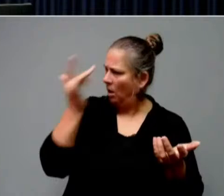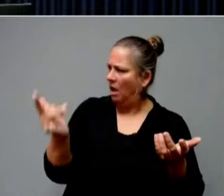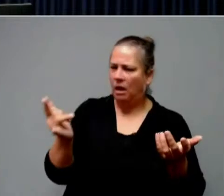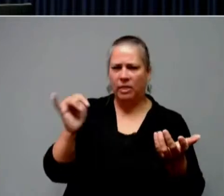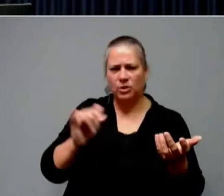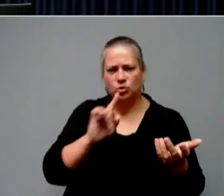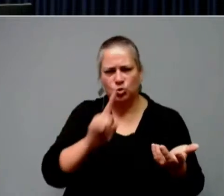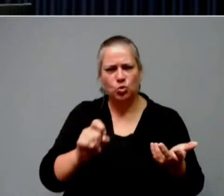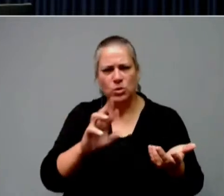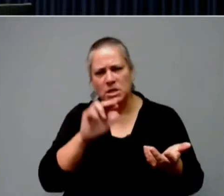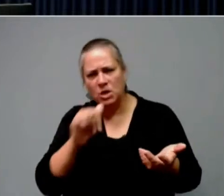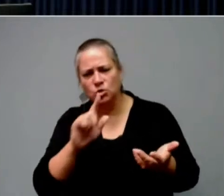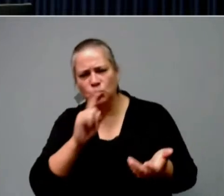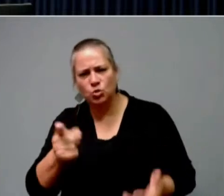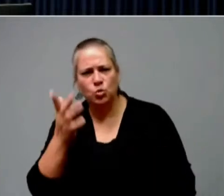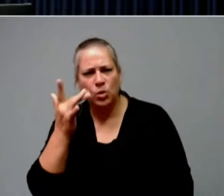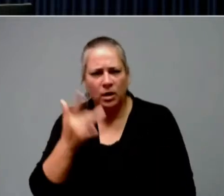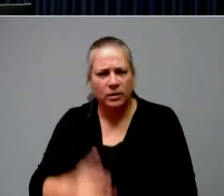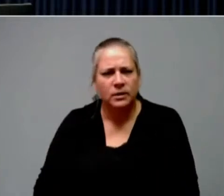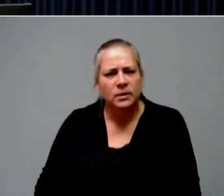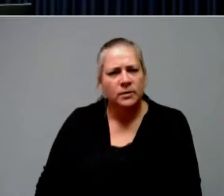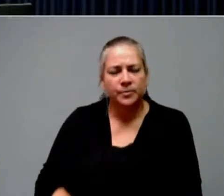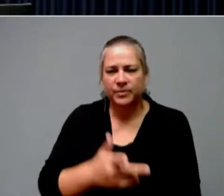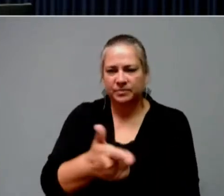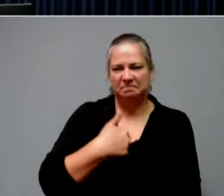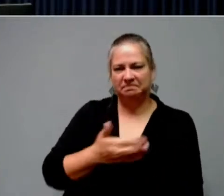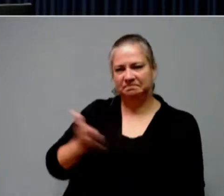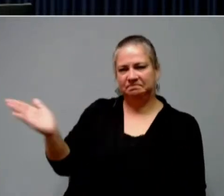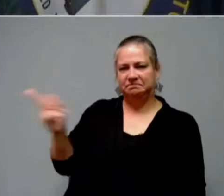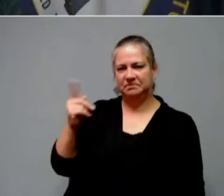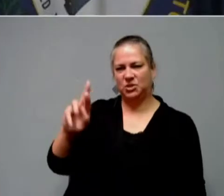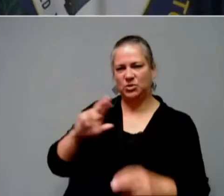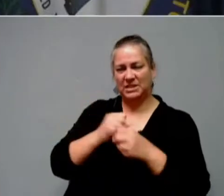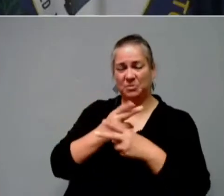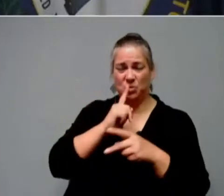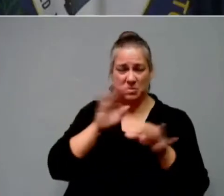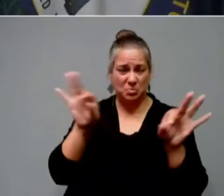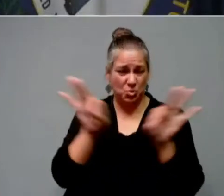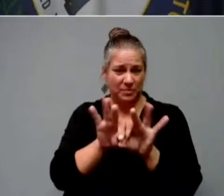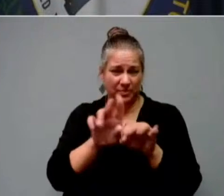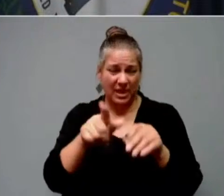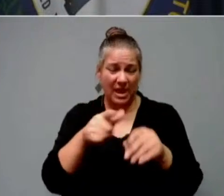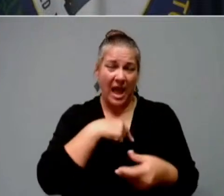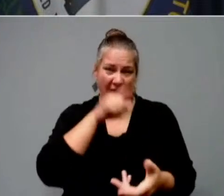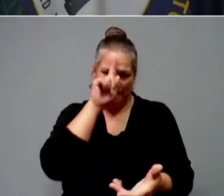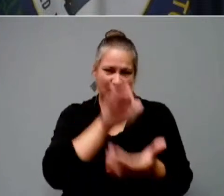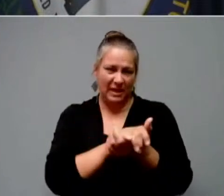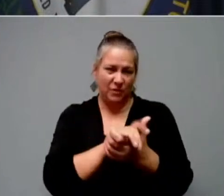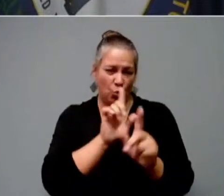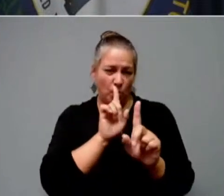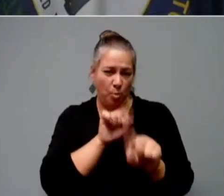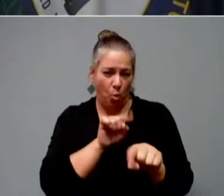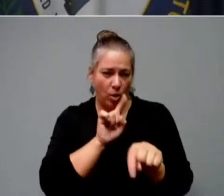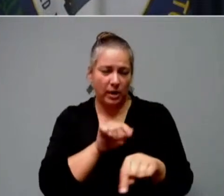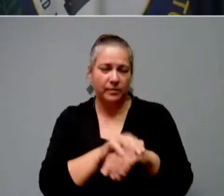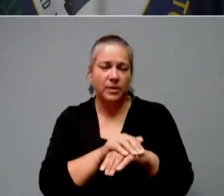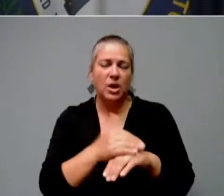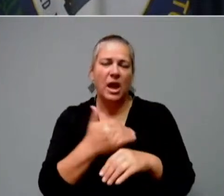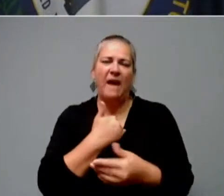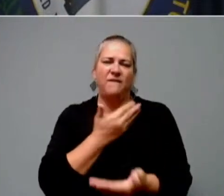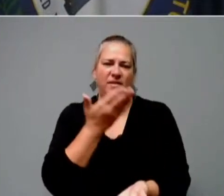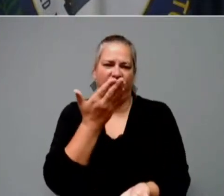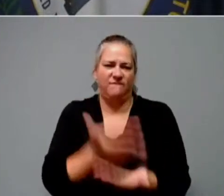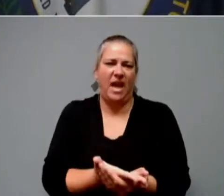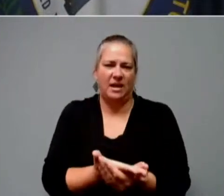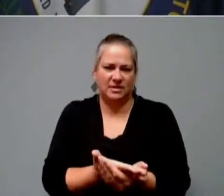true? I'm going to turn it over to Dr. Stack, but it's really important, I believe, in our reporting to have the facts out there, and